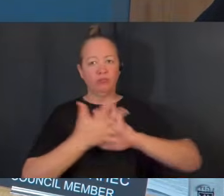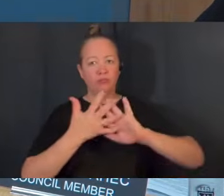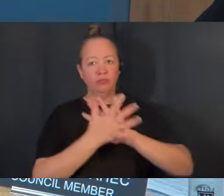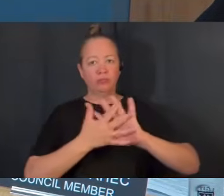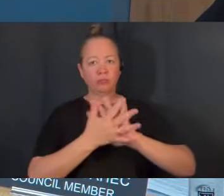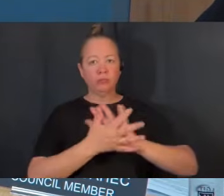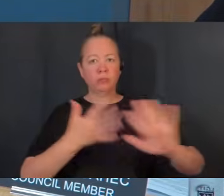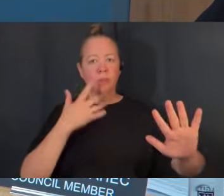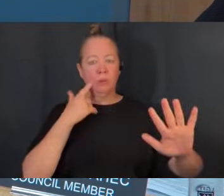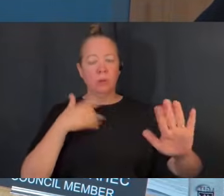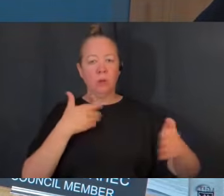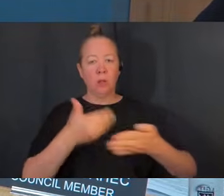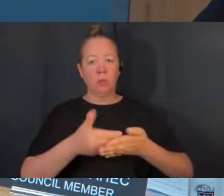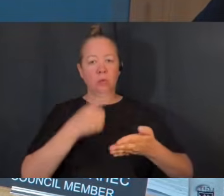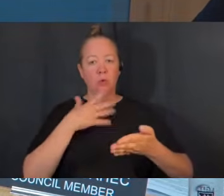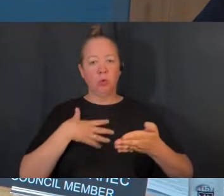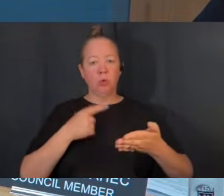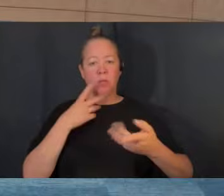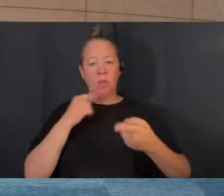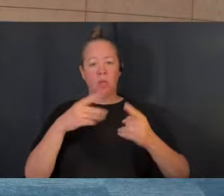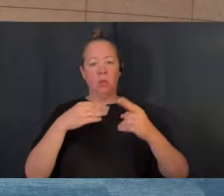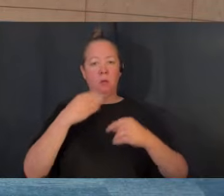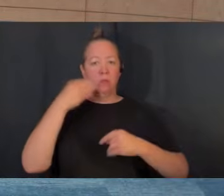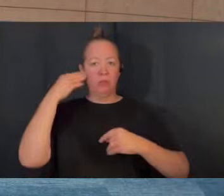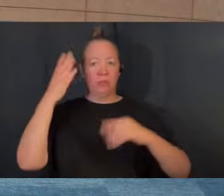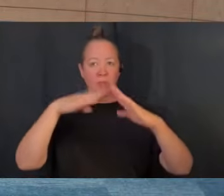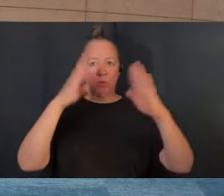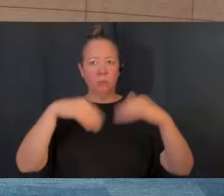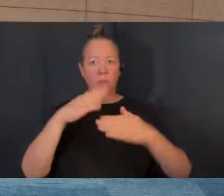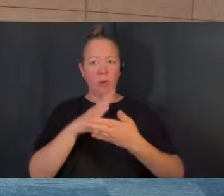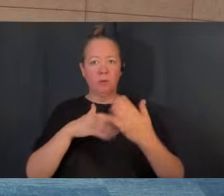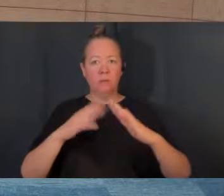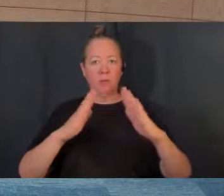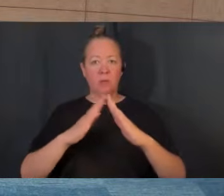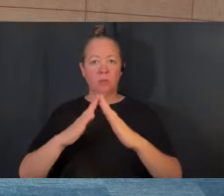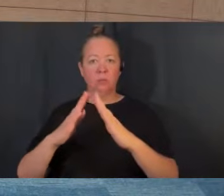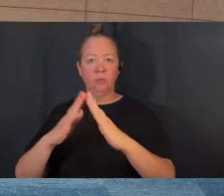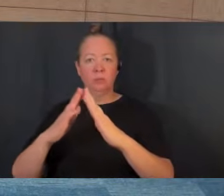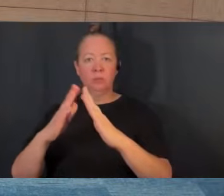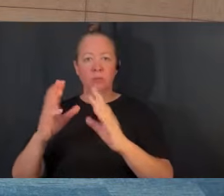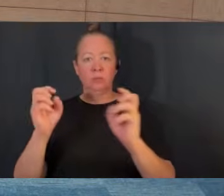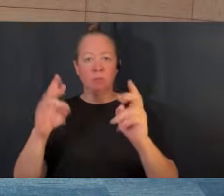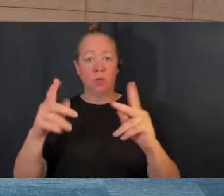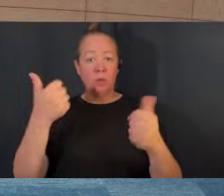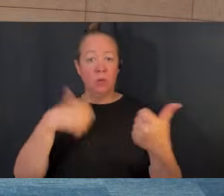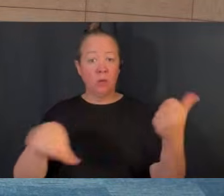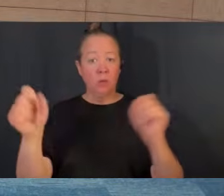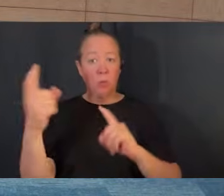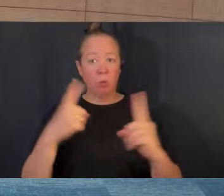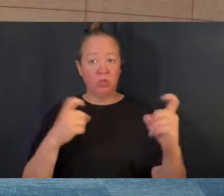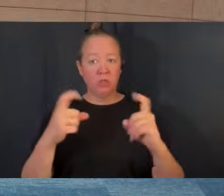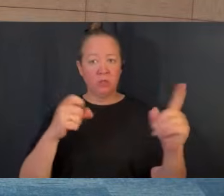All right, go ahead. Okay. Any questions as it relates to that?